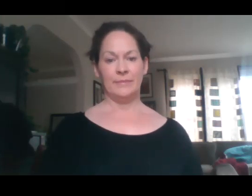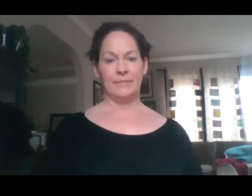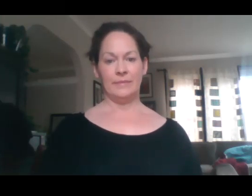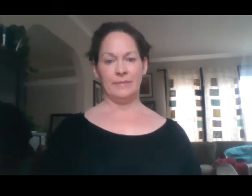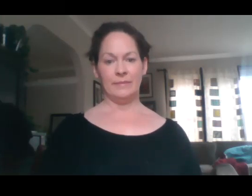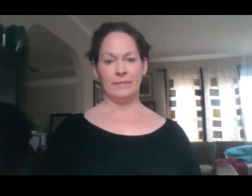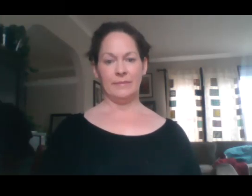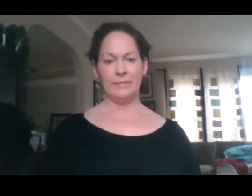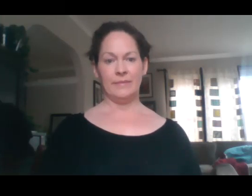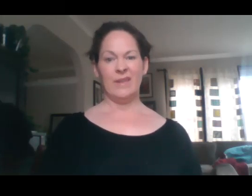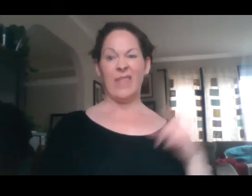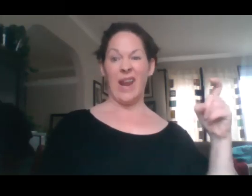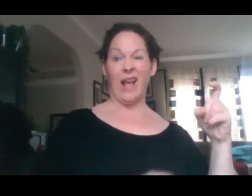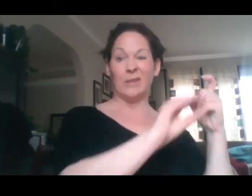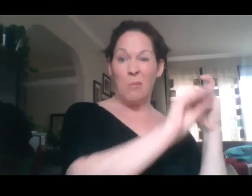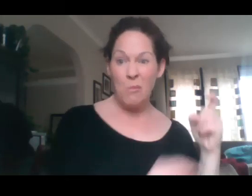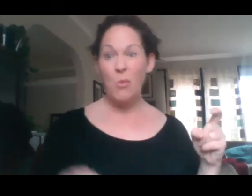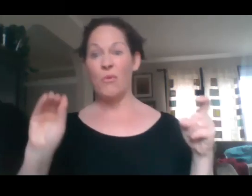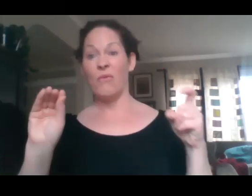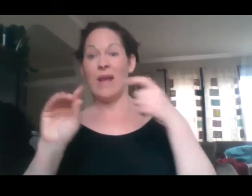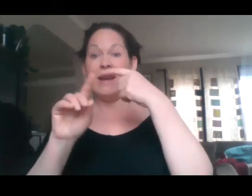going to add x to both sides.